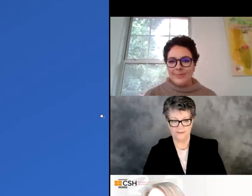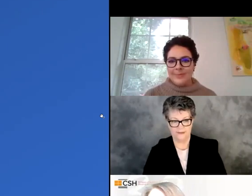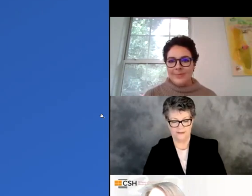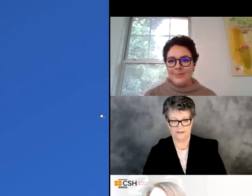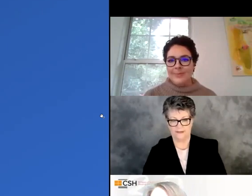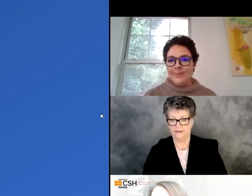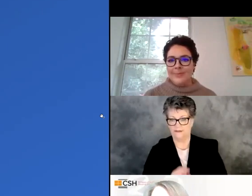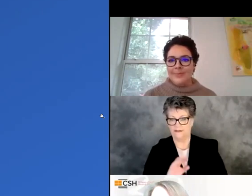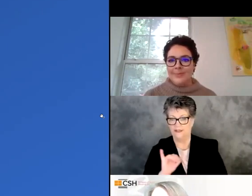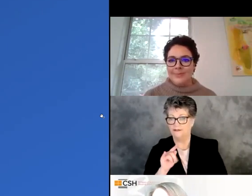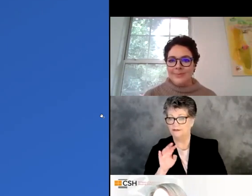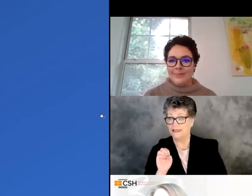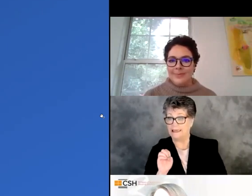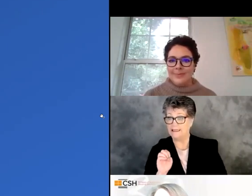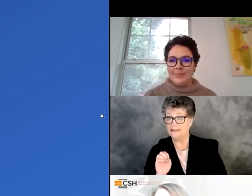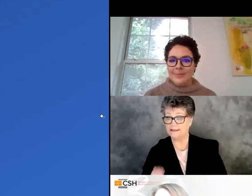Janie?